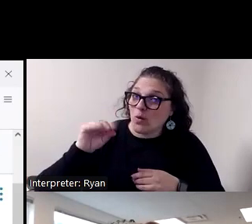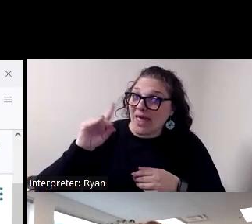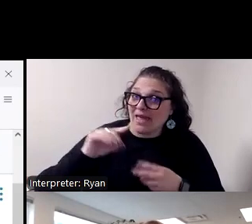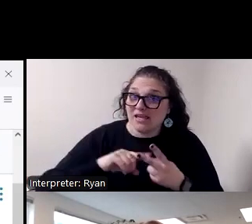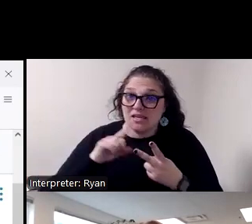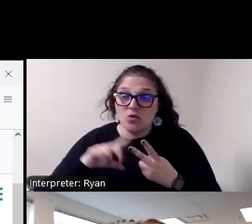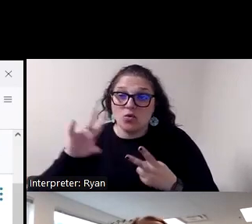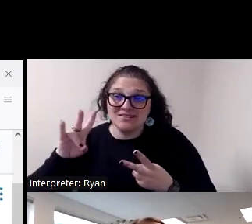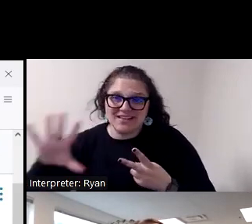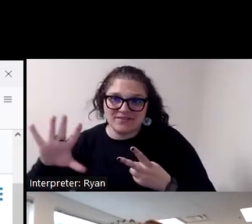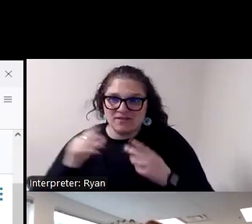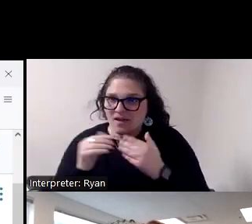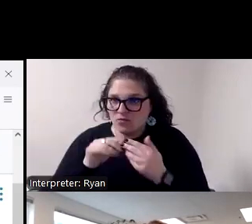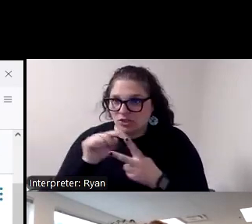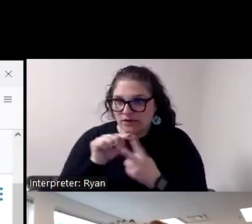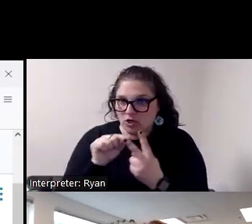Gotcha. Perfect.